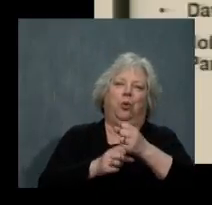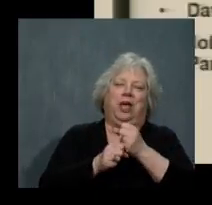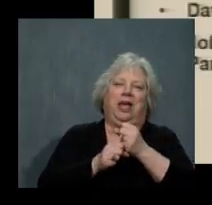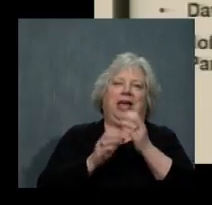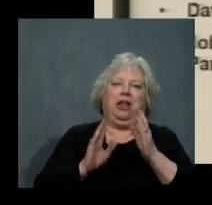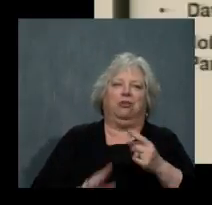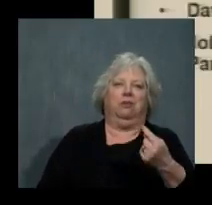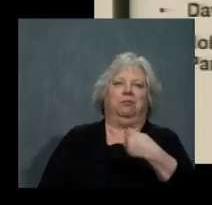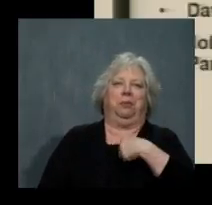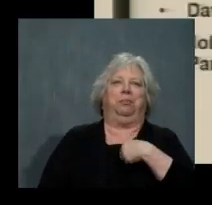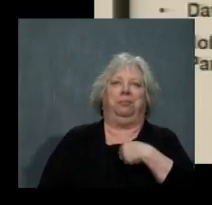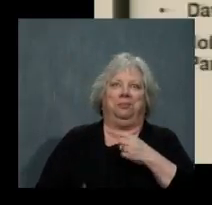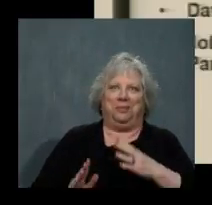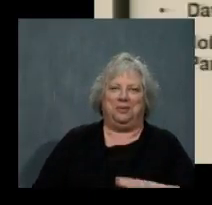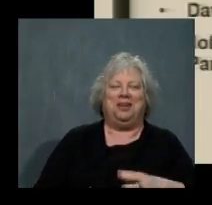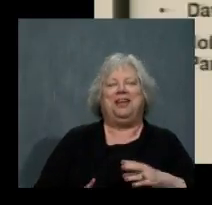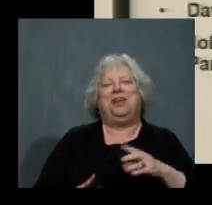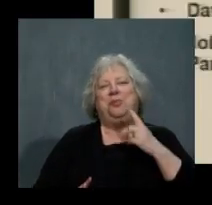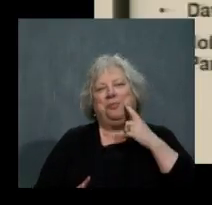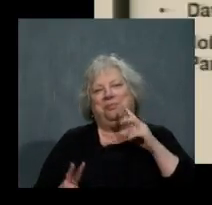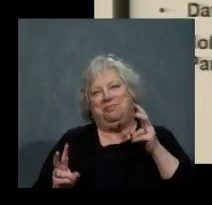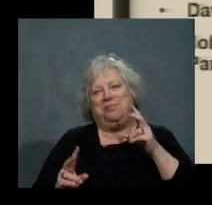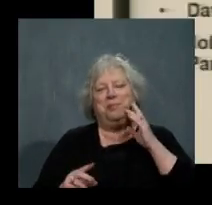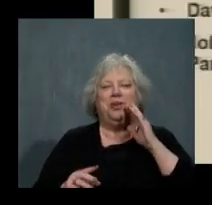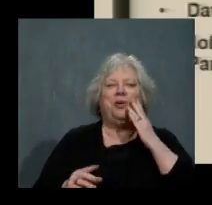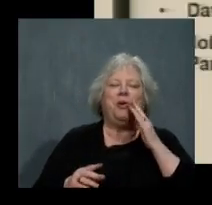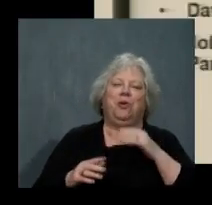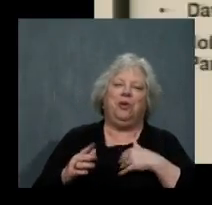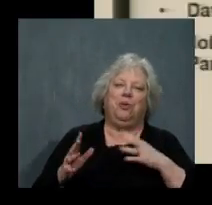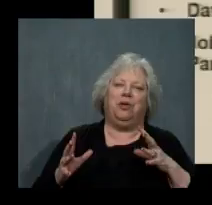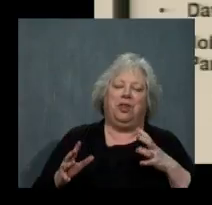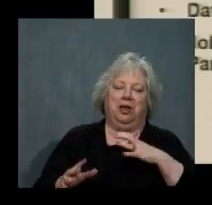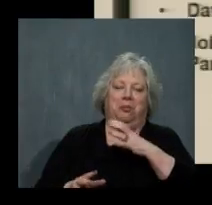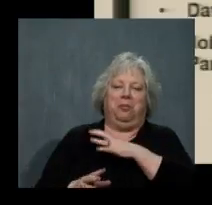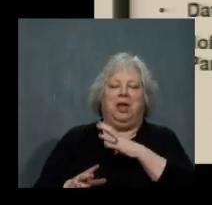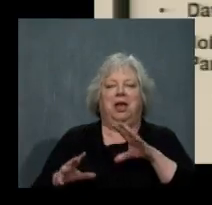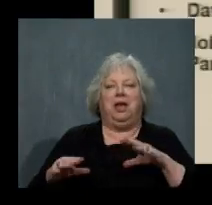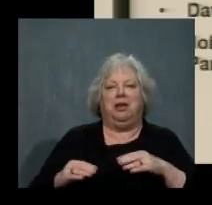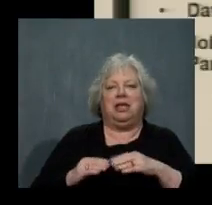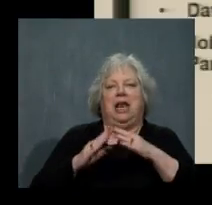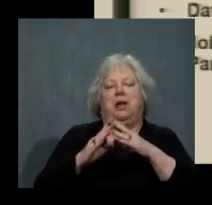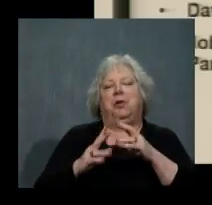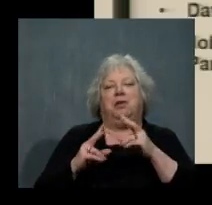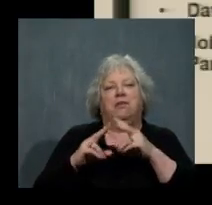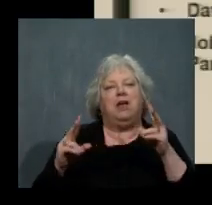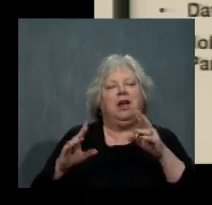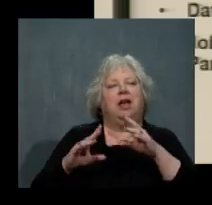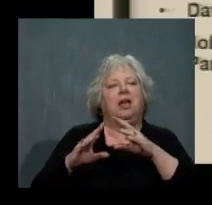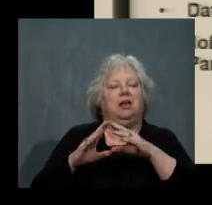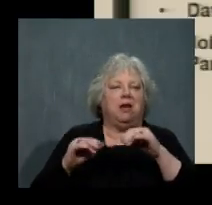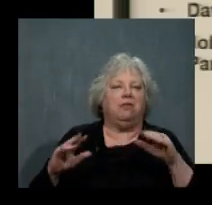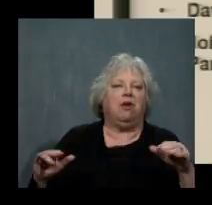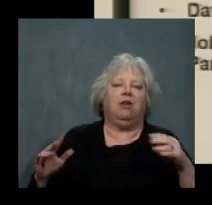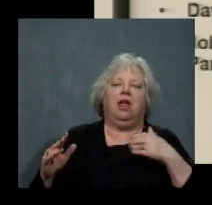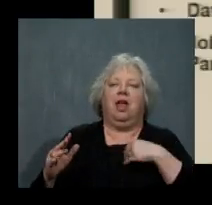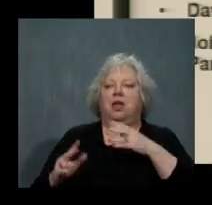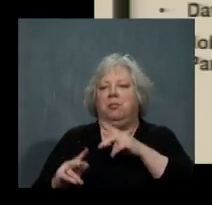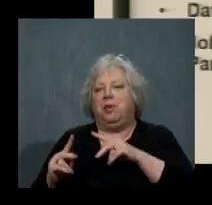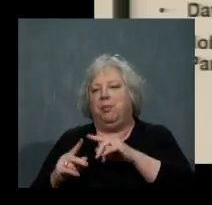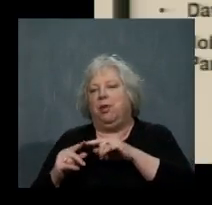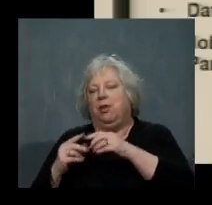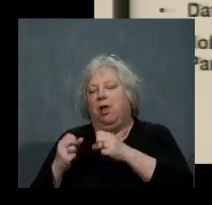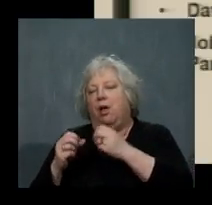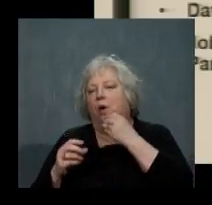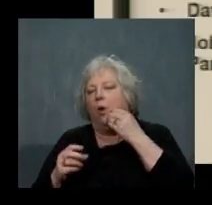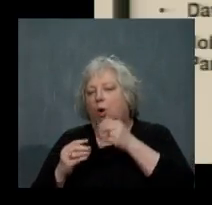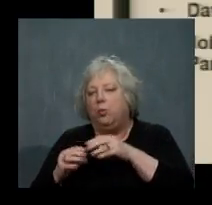But as you know, y'all put together a very diverse committee that is made up of homeless advocates,